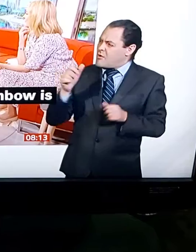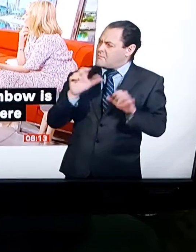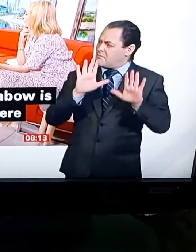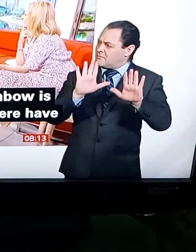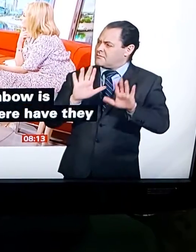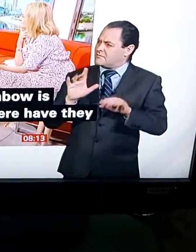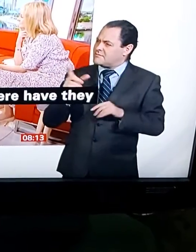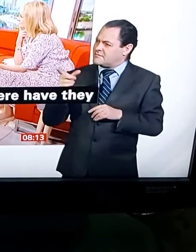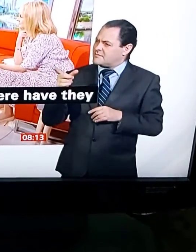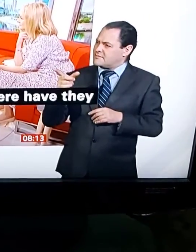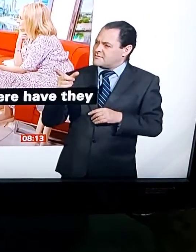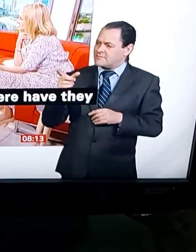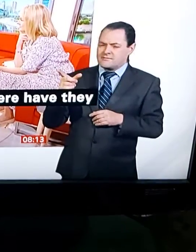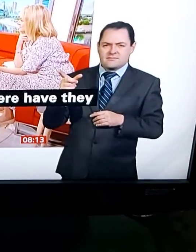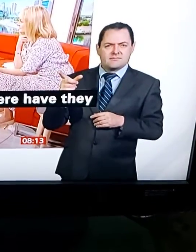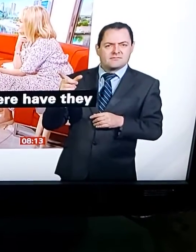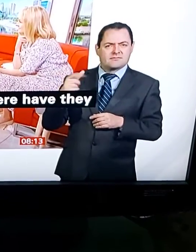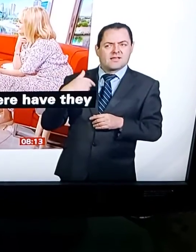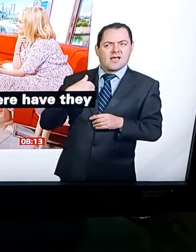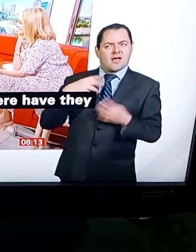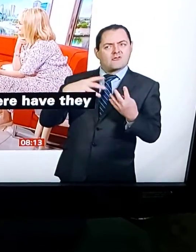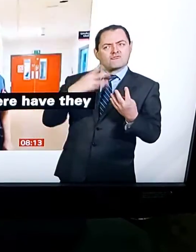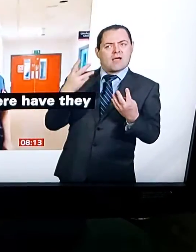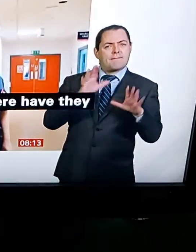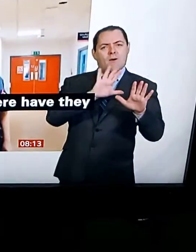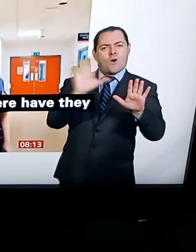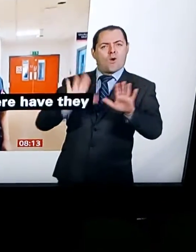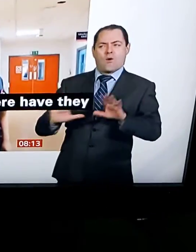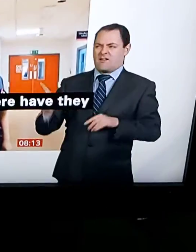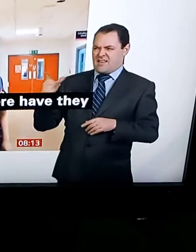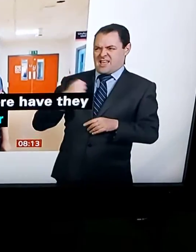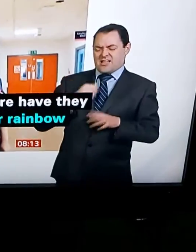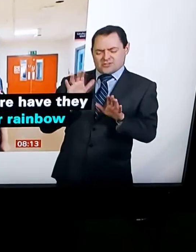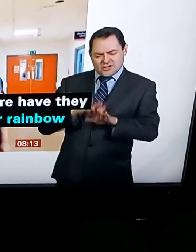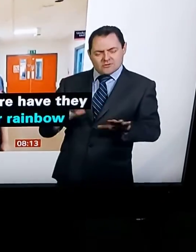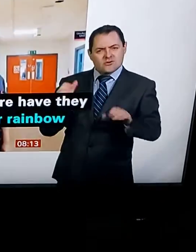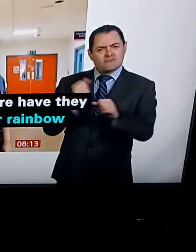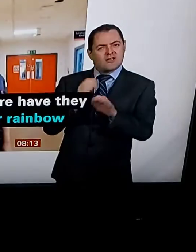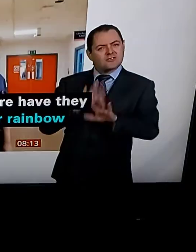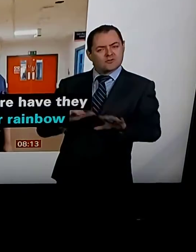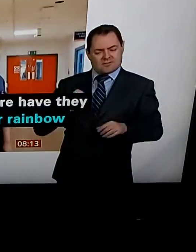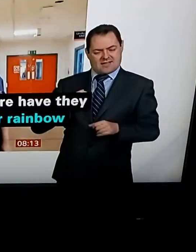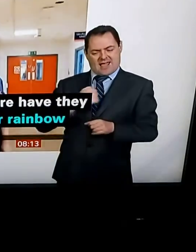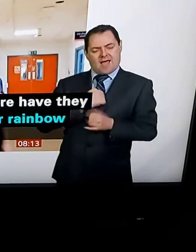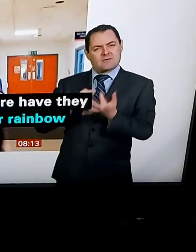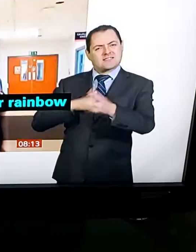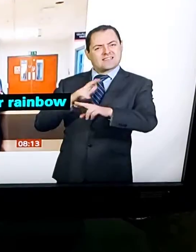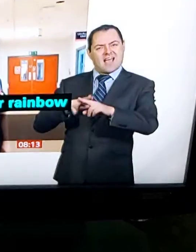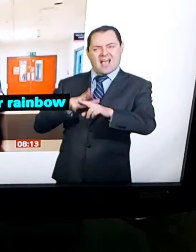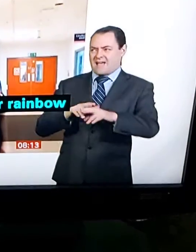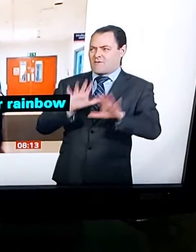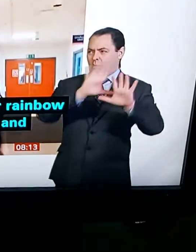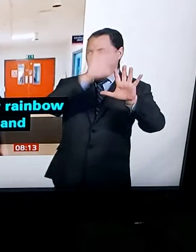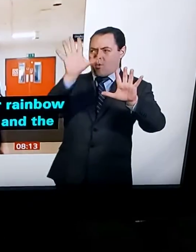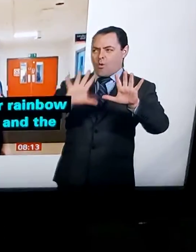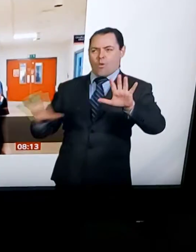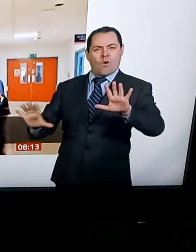So basically, our rainbow wall is from all the children and the grandchildren of all the staff that have done our wall of hope